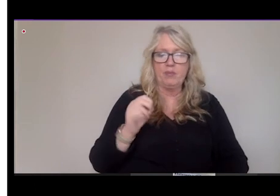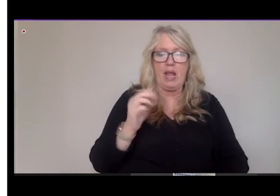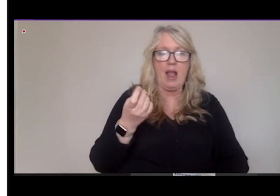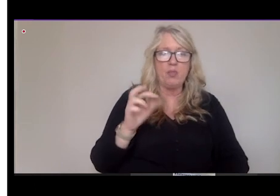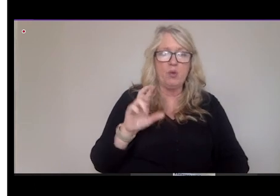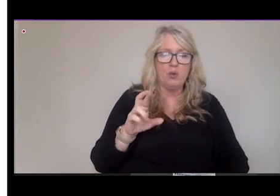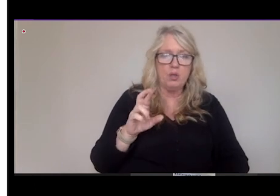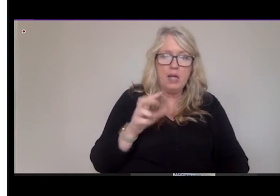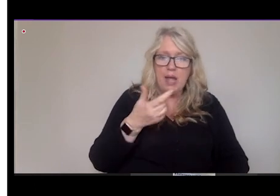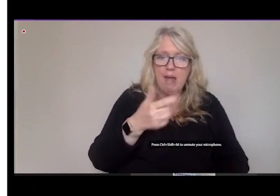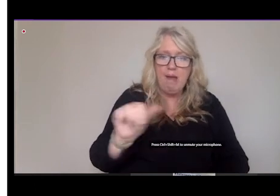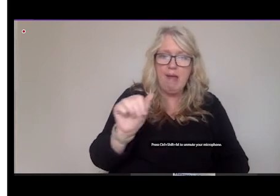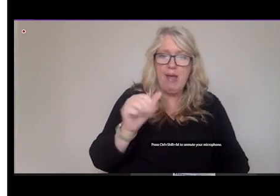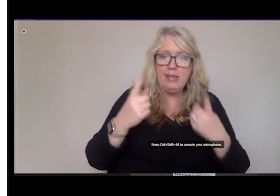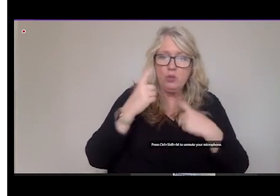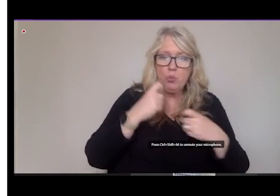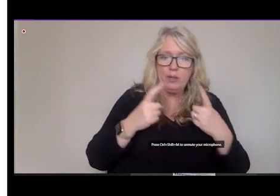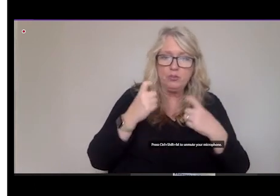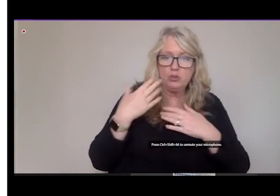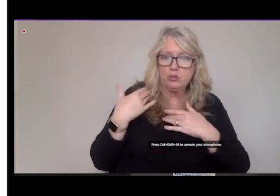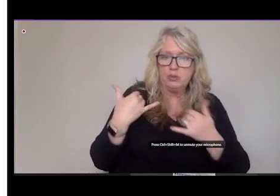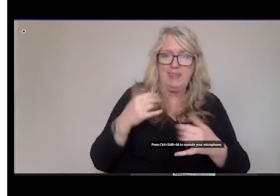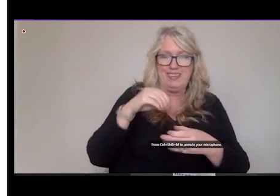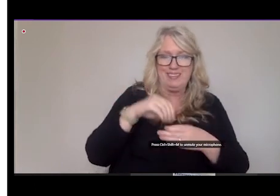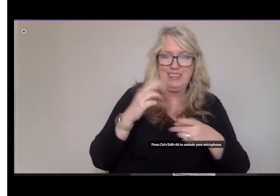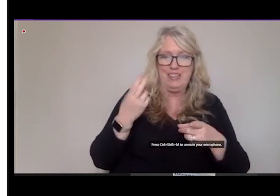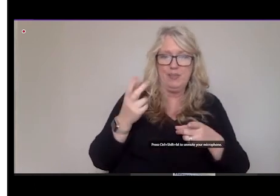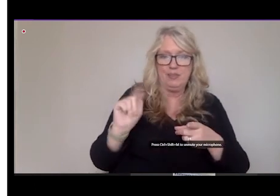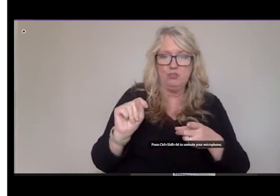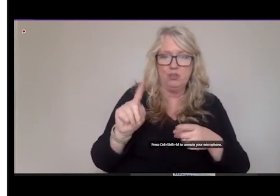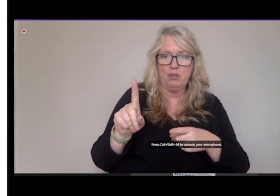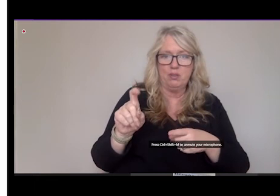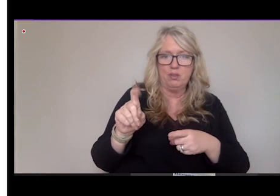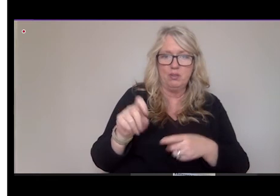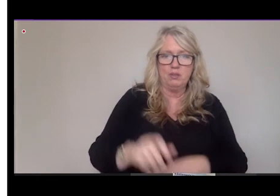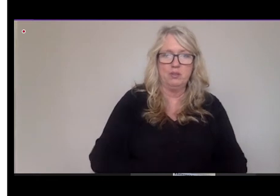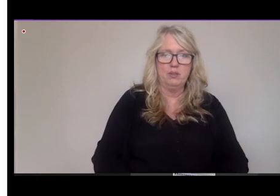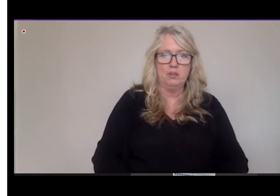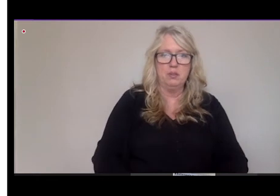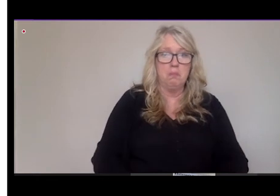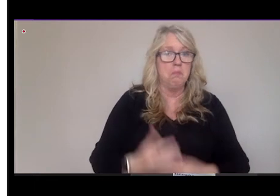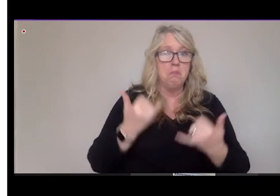So Heather, are there any questions in the chat?